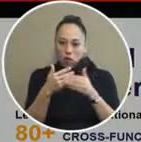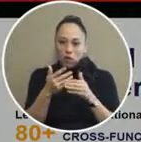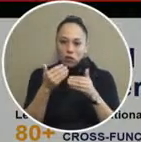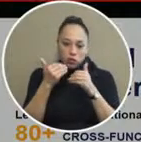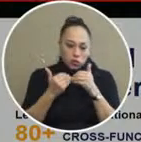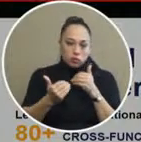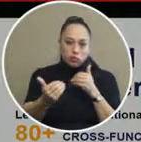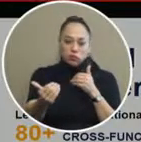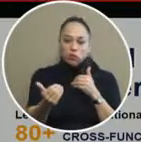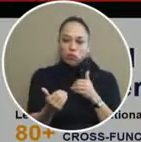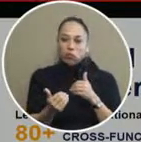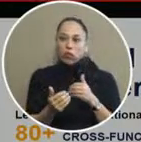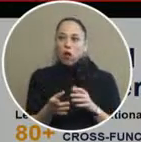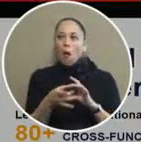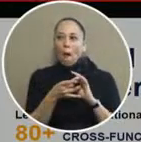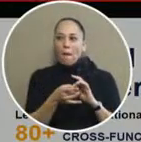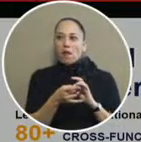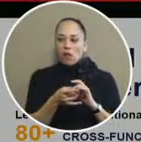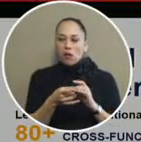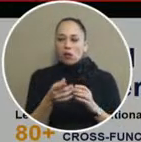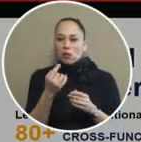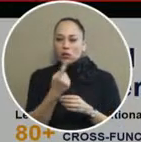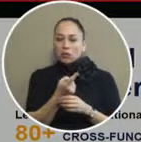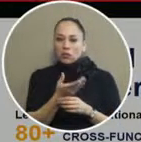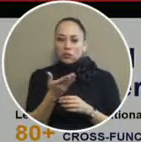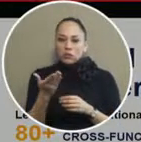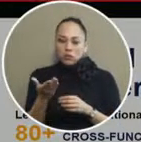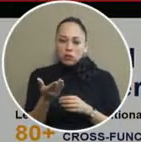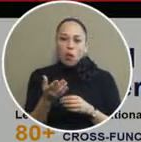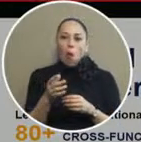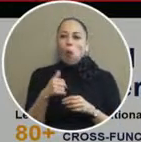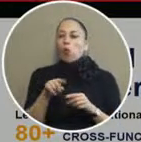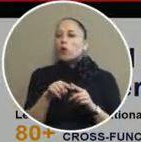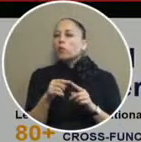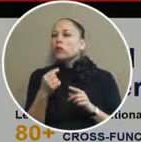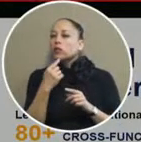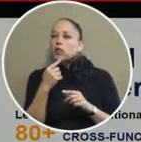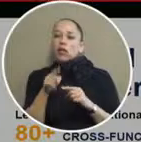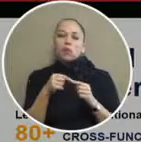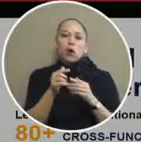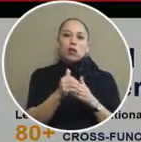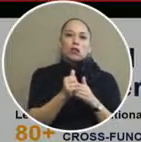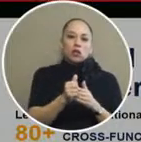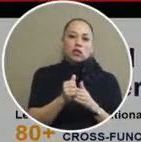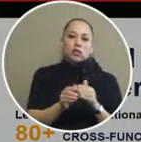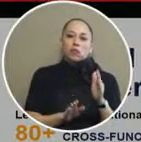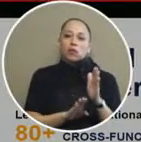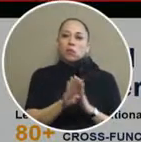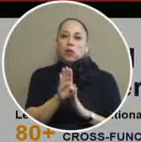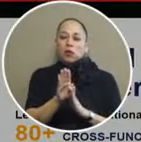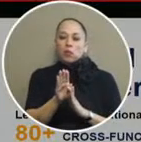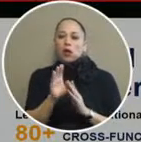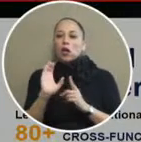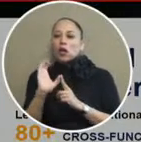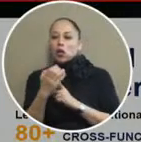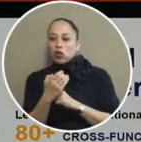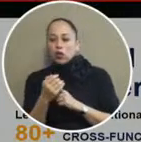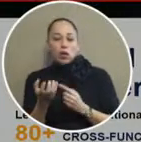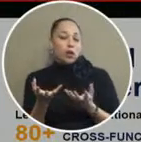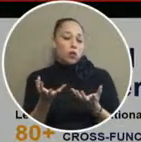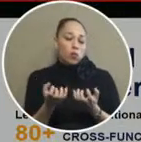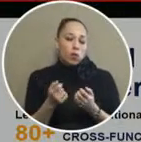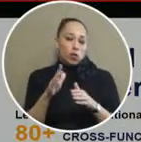forward. In terms of, I want to spotlight quickly as well, when we talk about leadership development as well as culture, I wanted